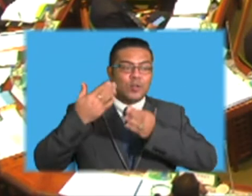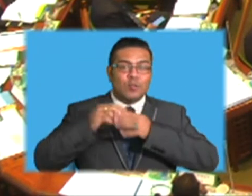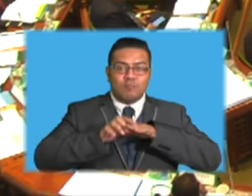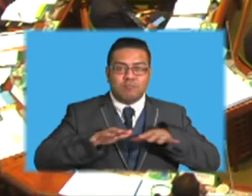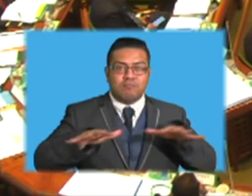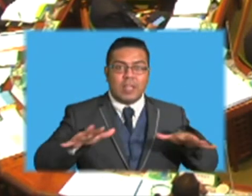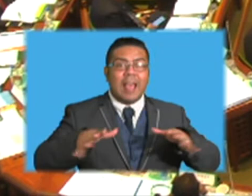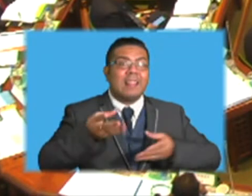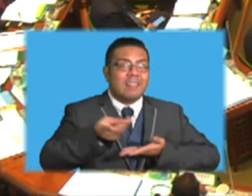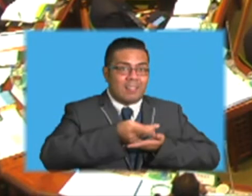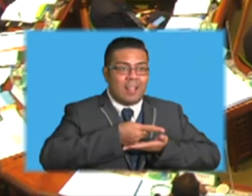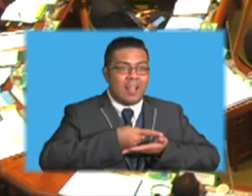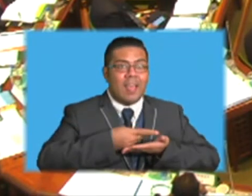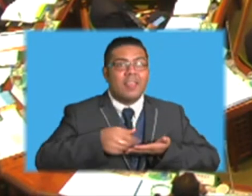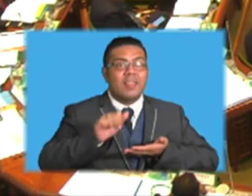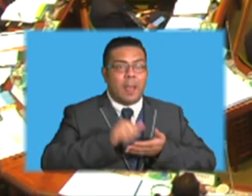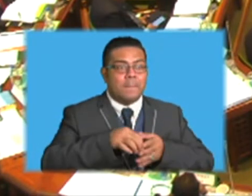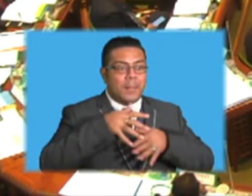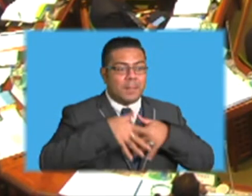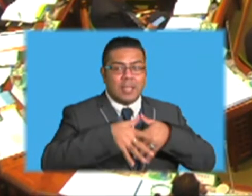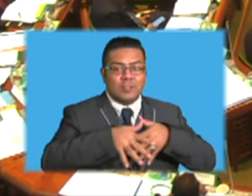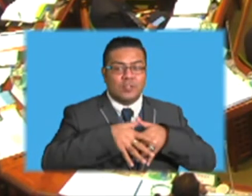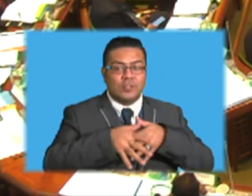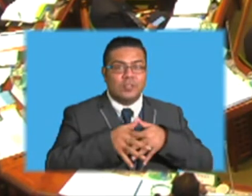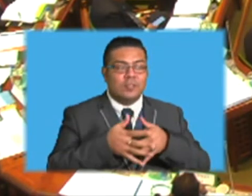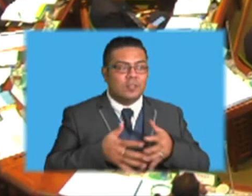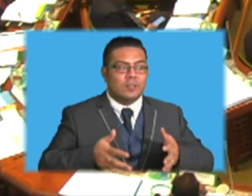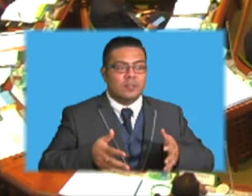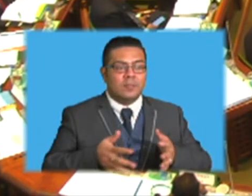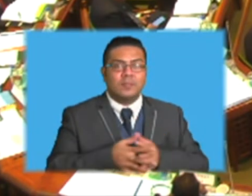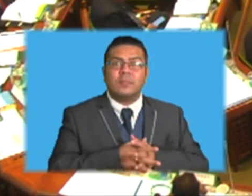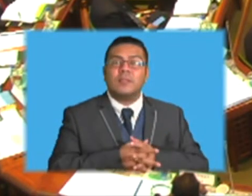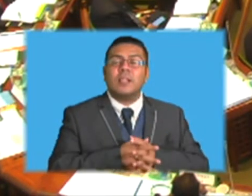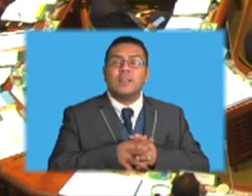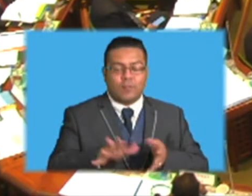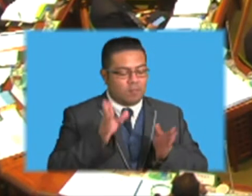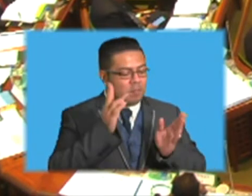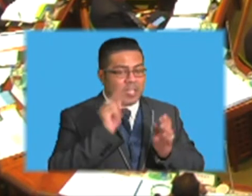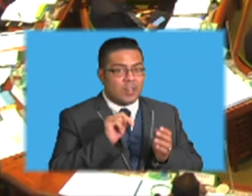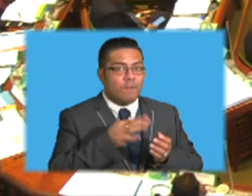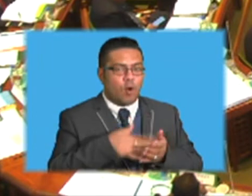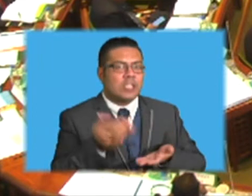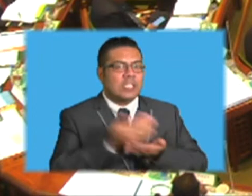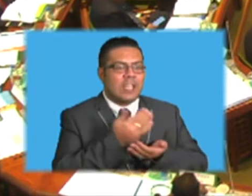publication, dissemination, and updating of all nautical information necessary for safe